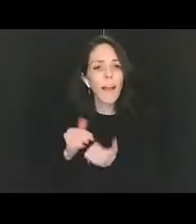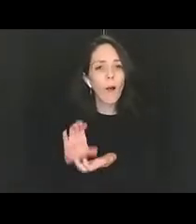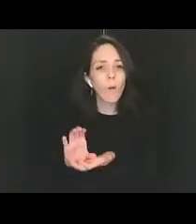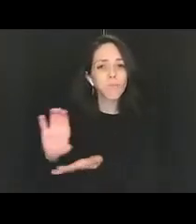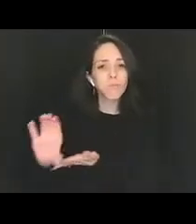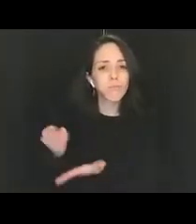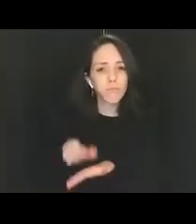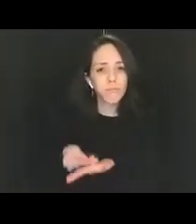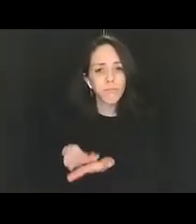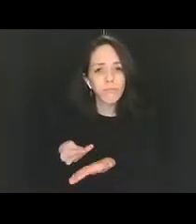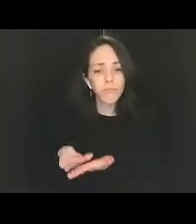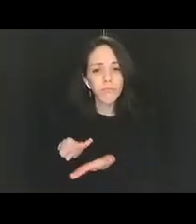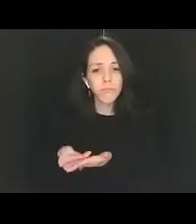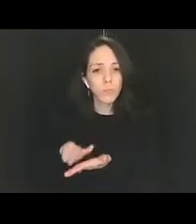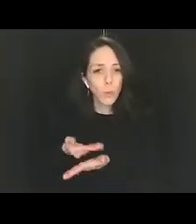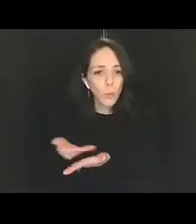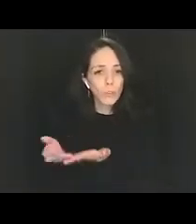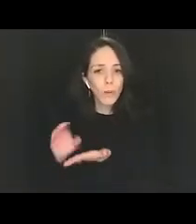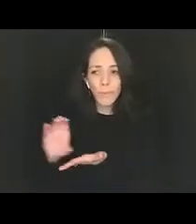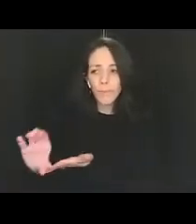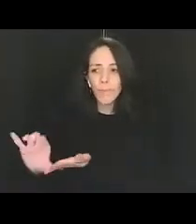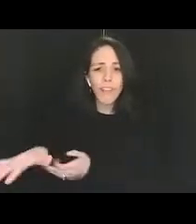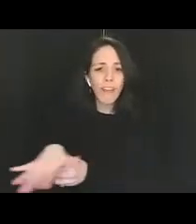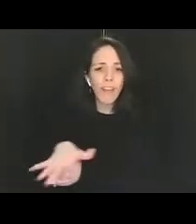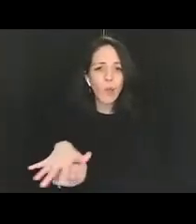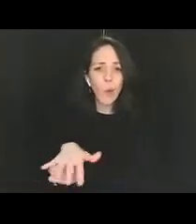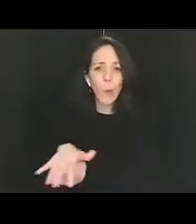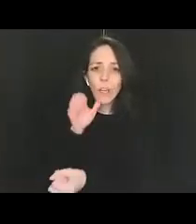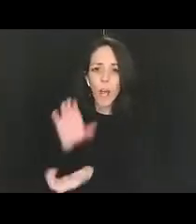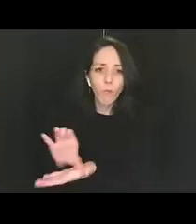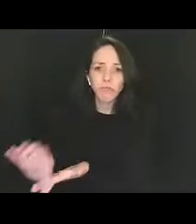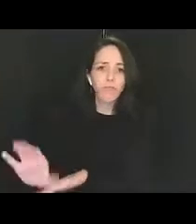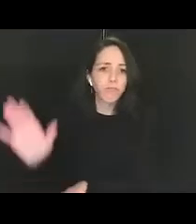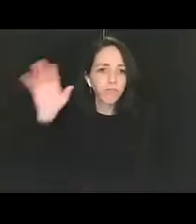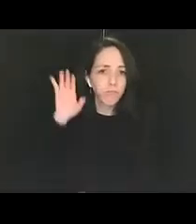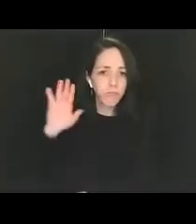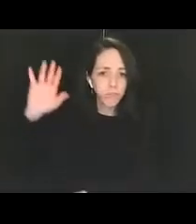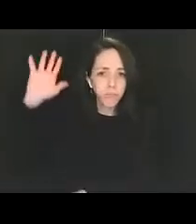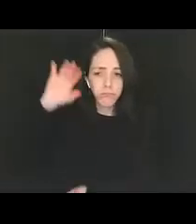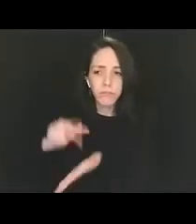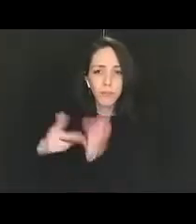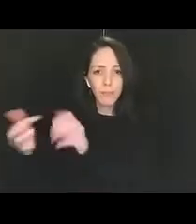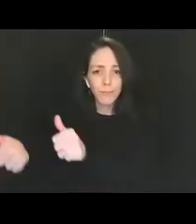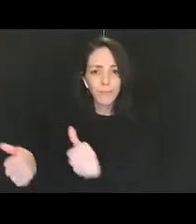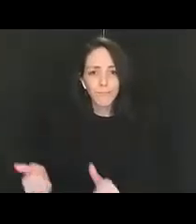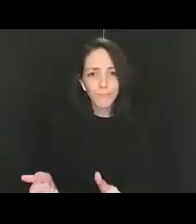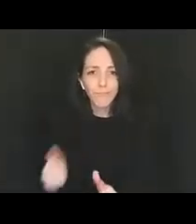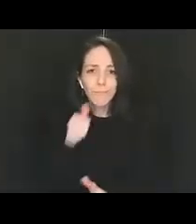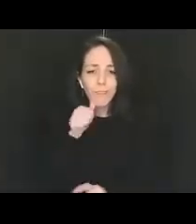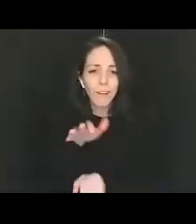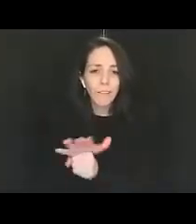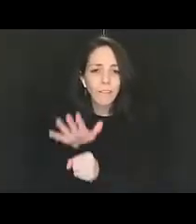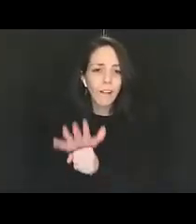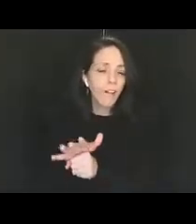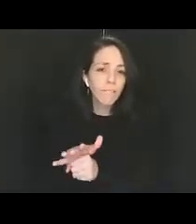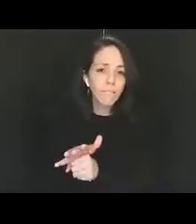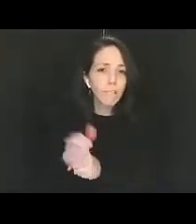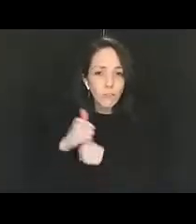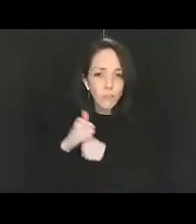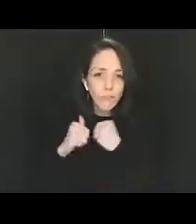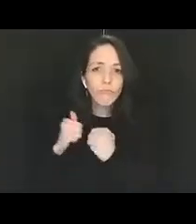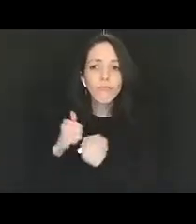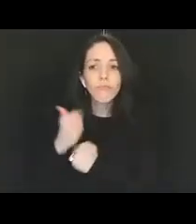resources to areas that have not been really invested previously? So lighting being number